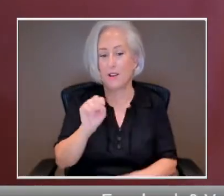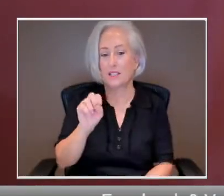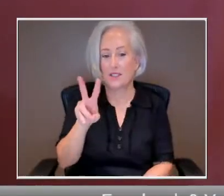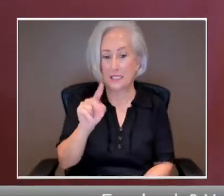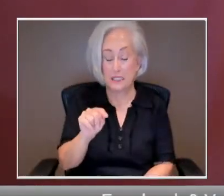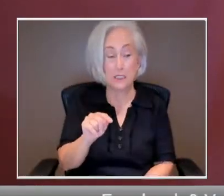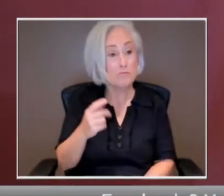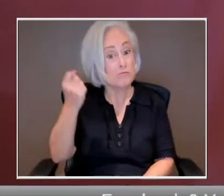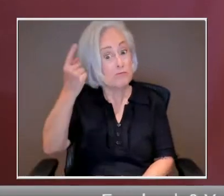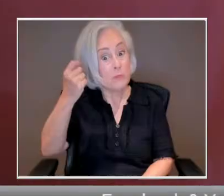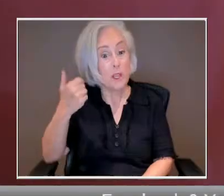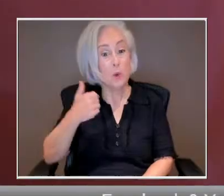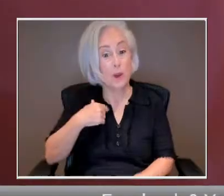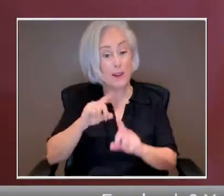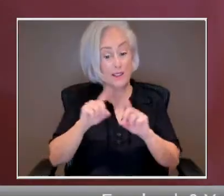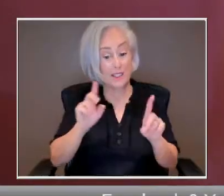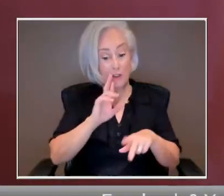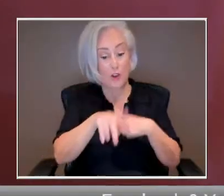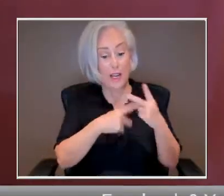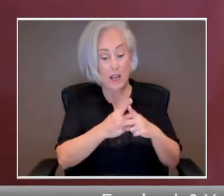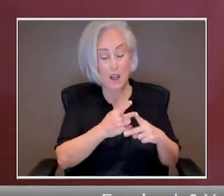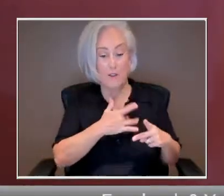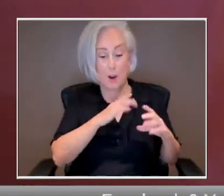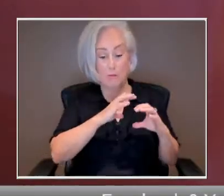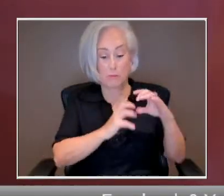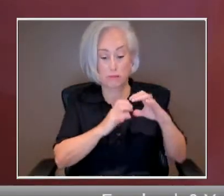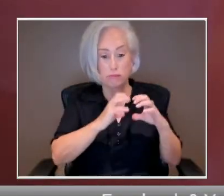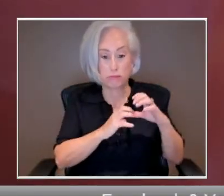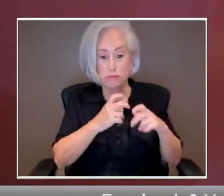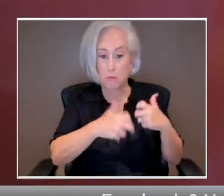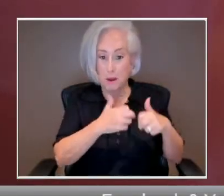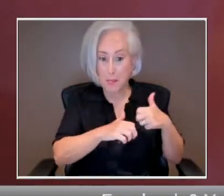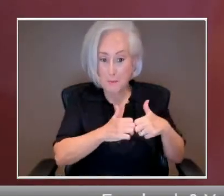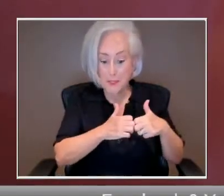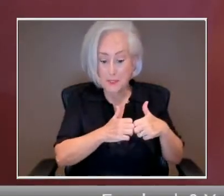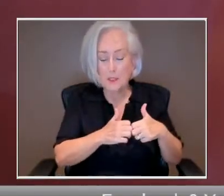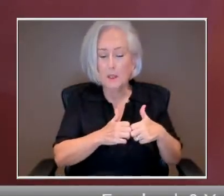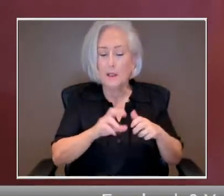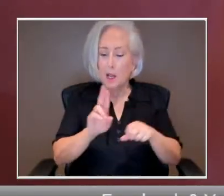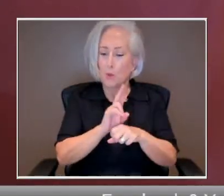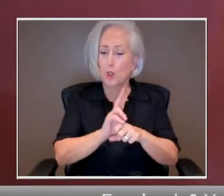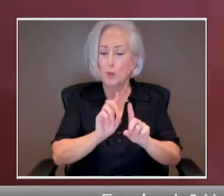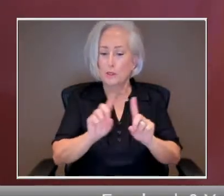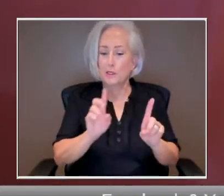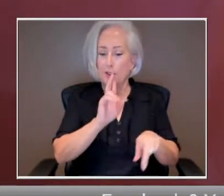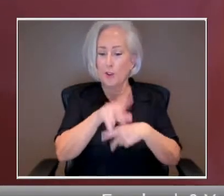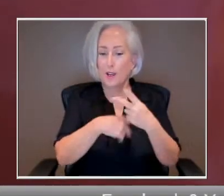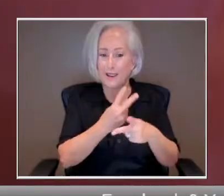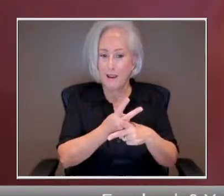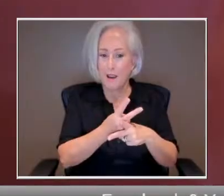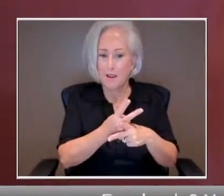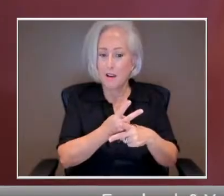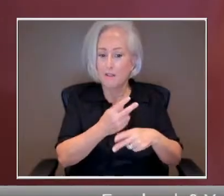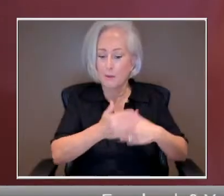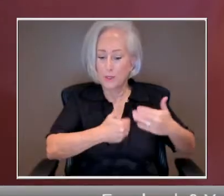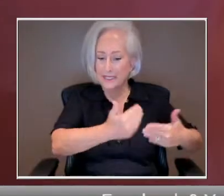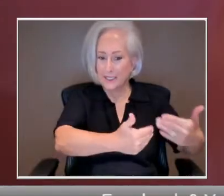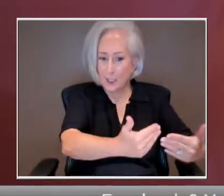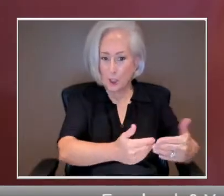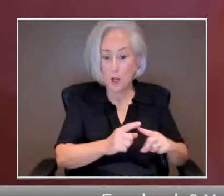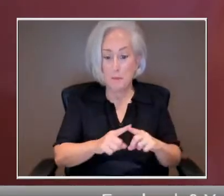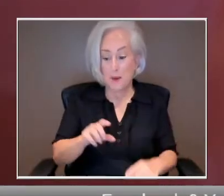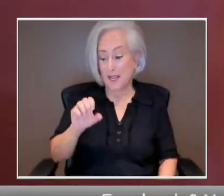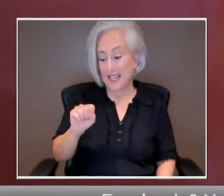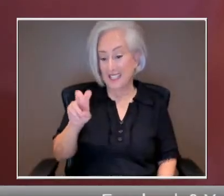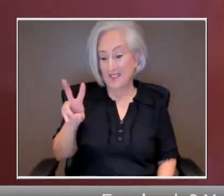we use different sources of energy for treating different rhythm problems. But for AV, NRT, and SVTs, we